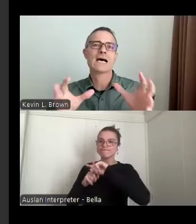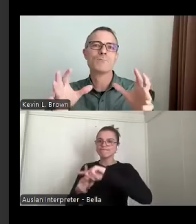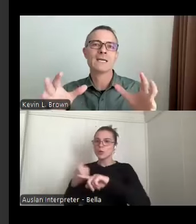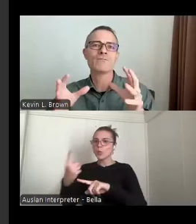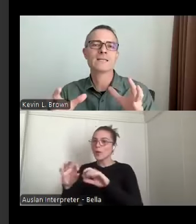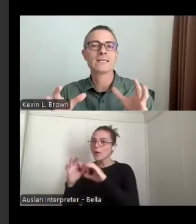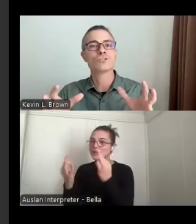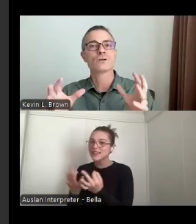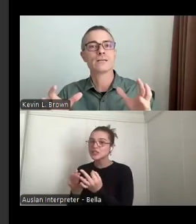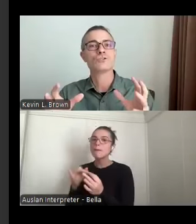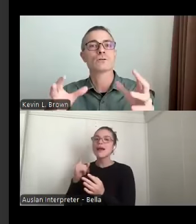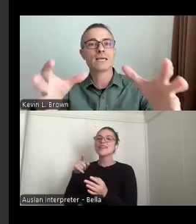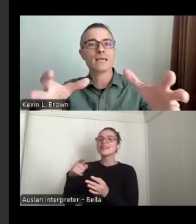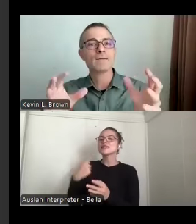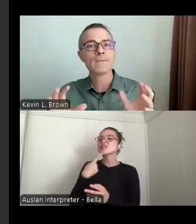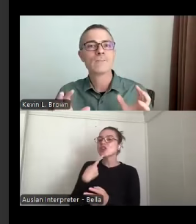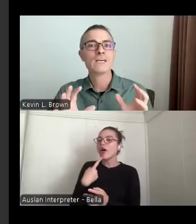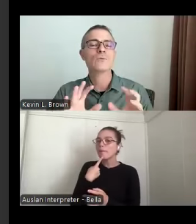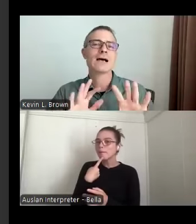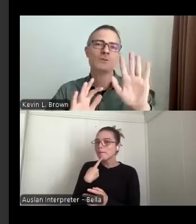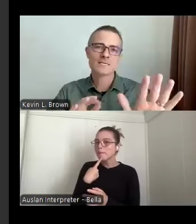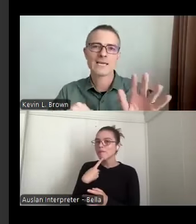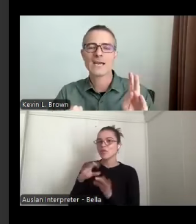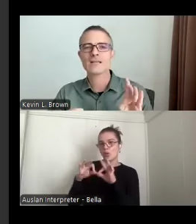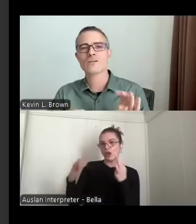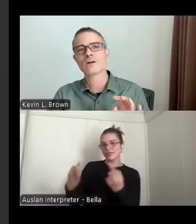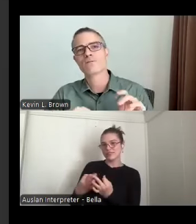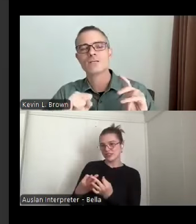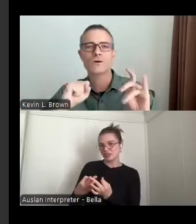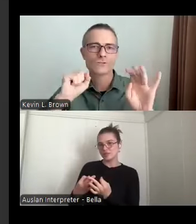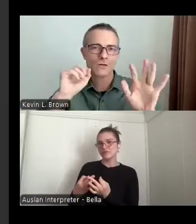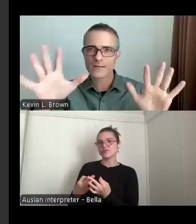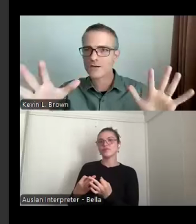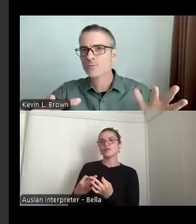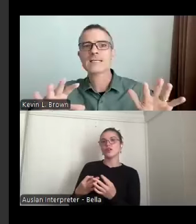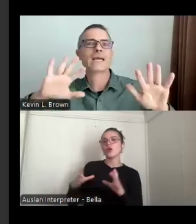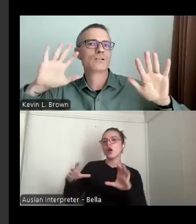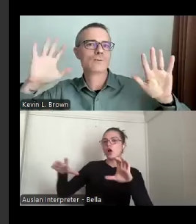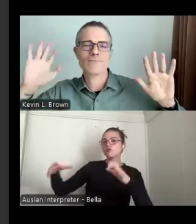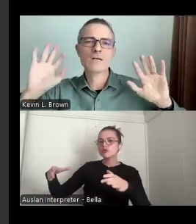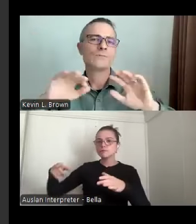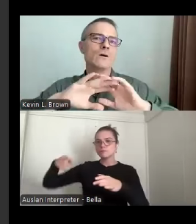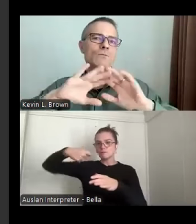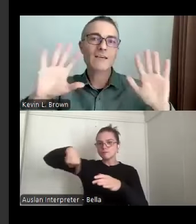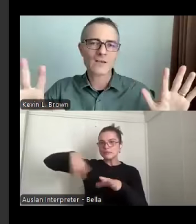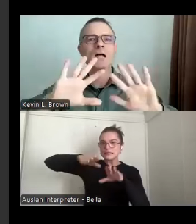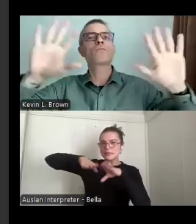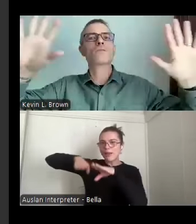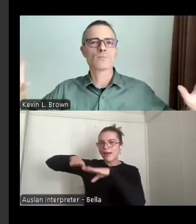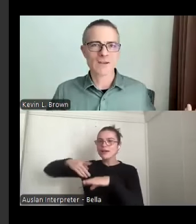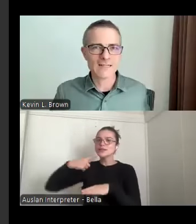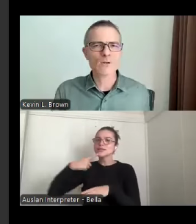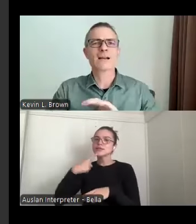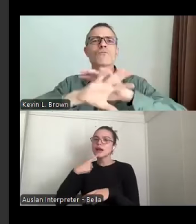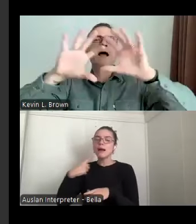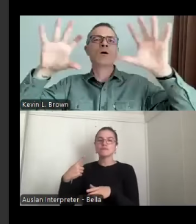aid type big funding is your ticket, then you would have US aid and you would have Australian government aid and you would have DFID and other forms